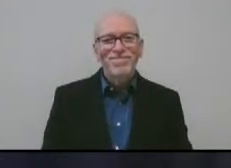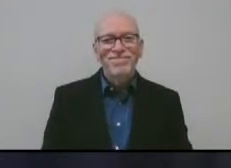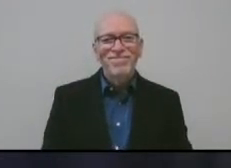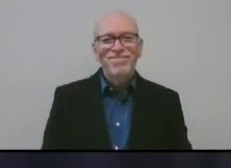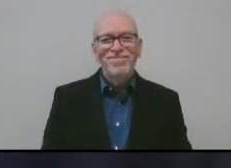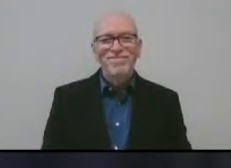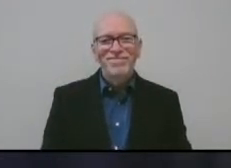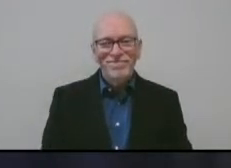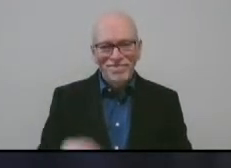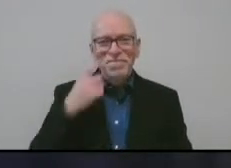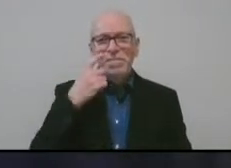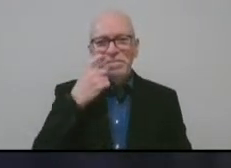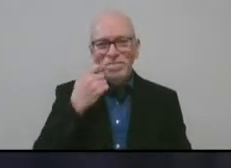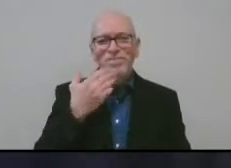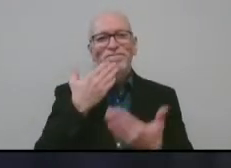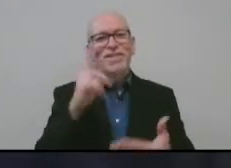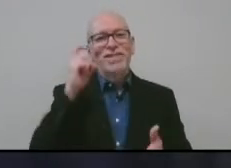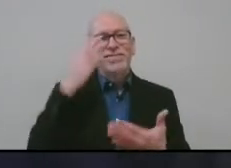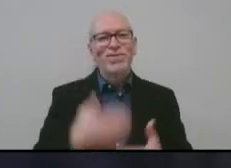Thank you, Governor.